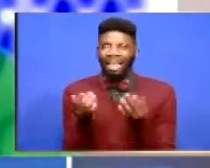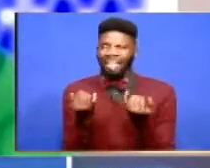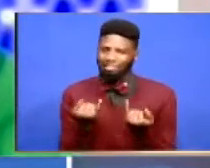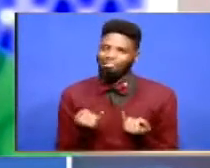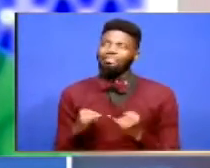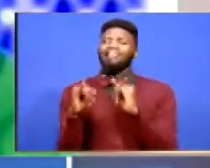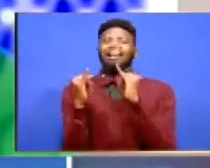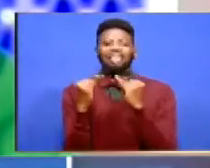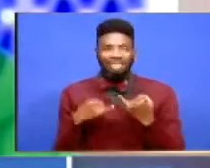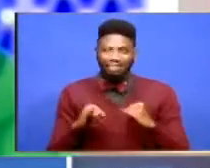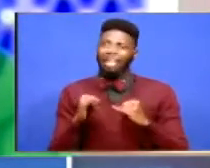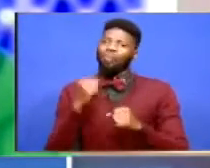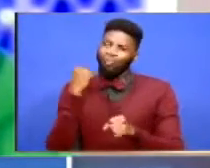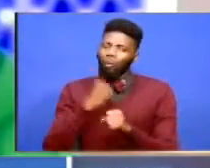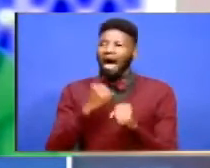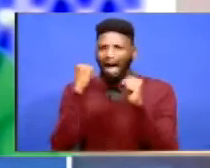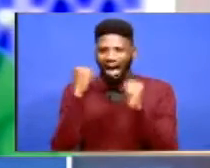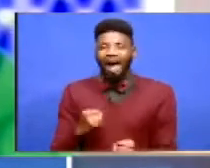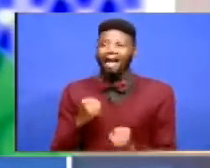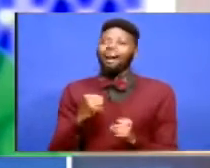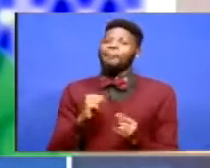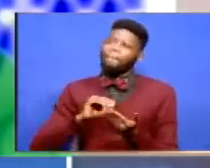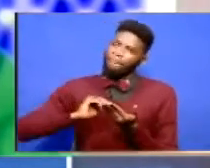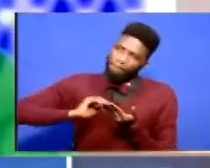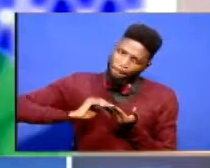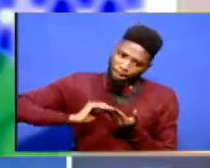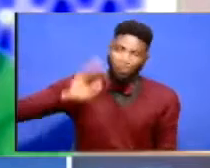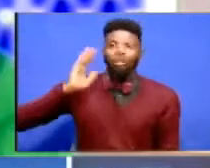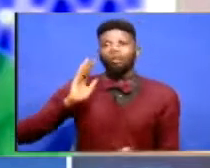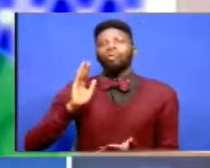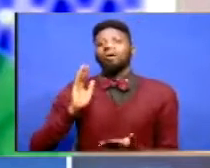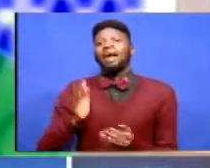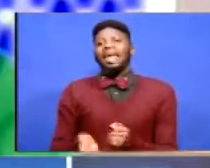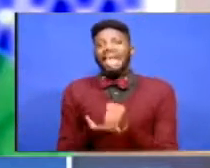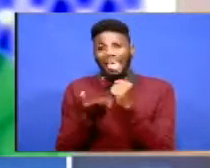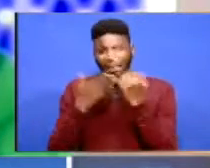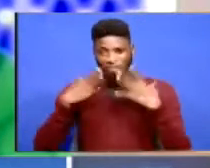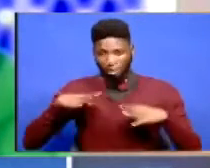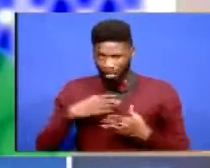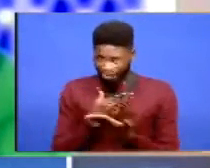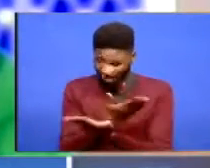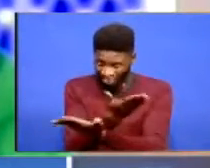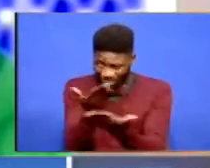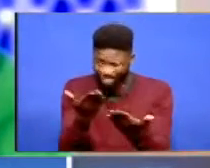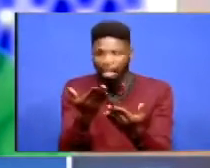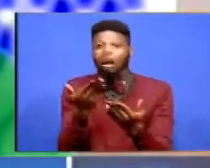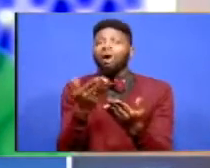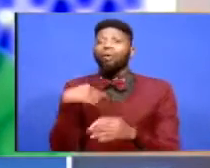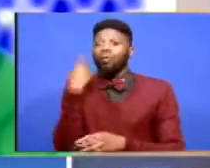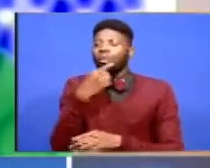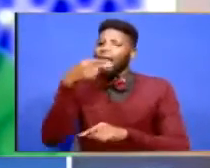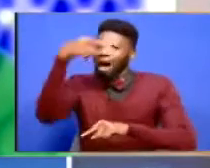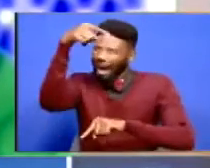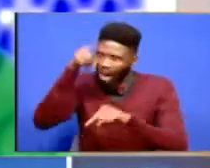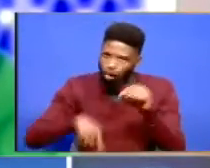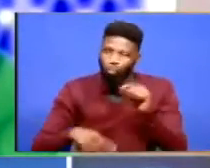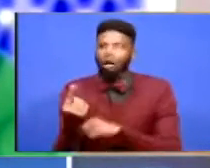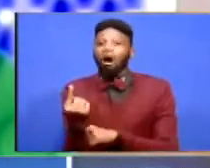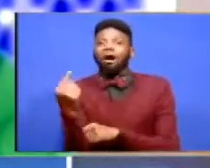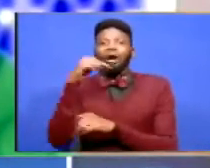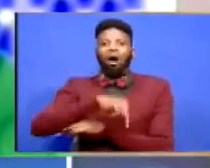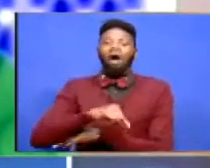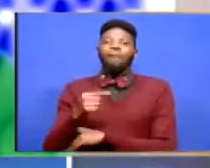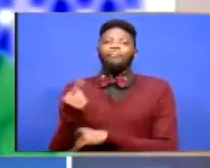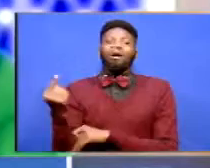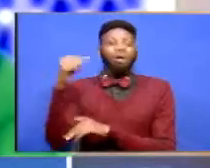more than ever before to those who may not have the opportunity to come to places